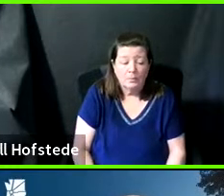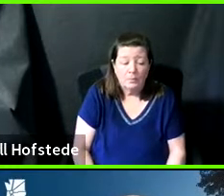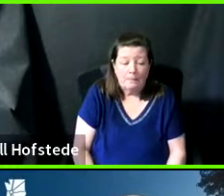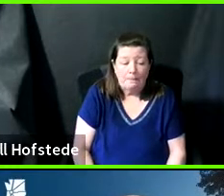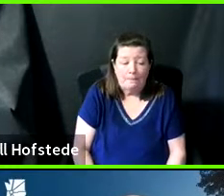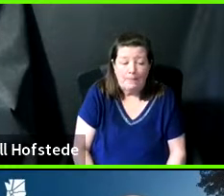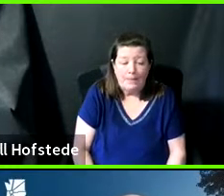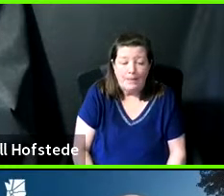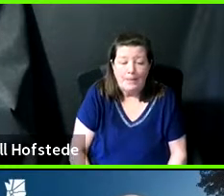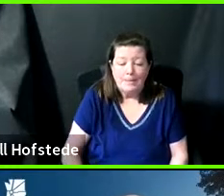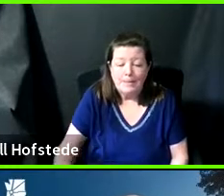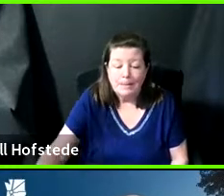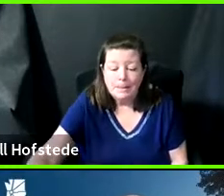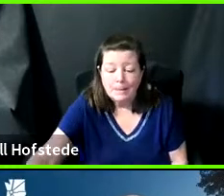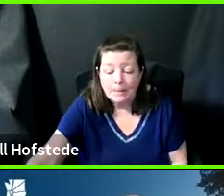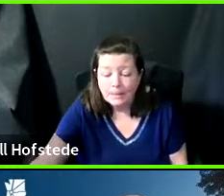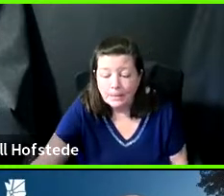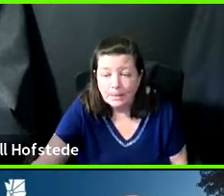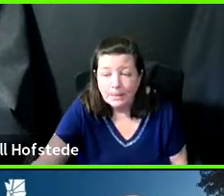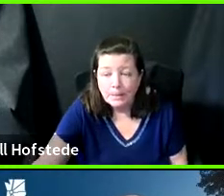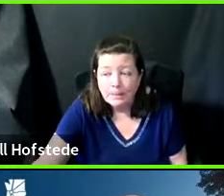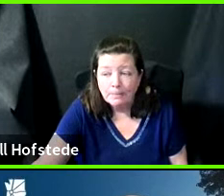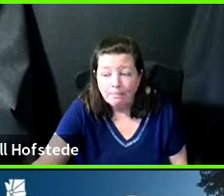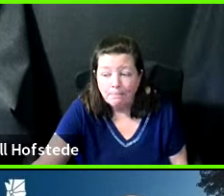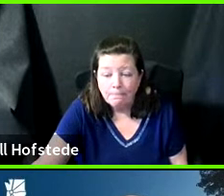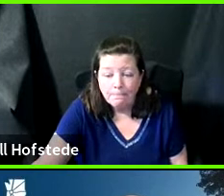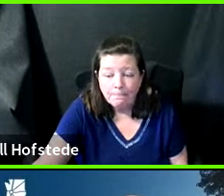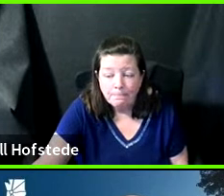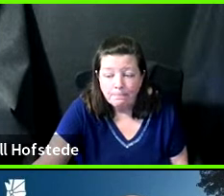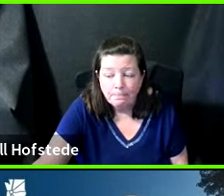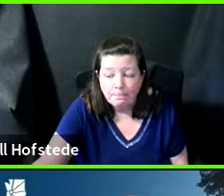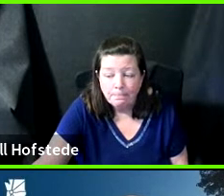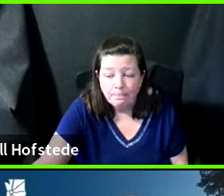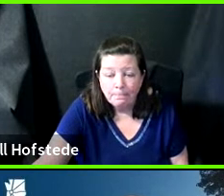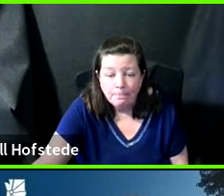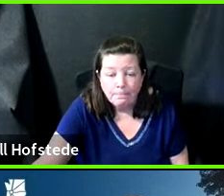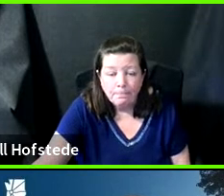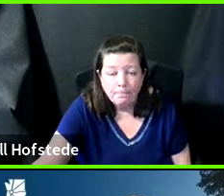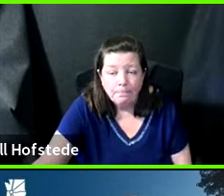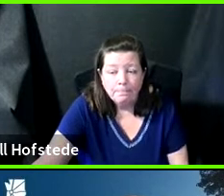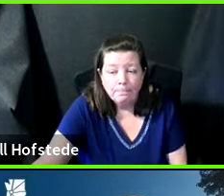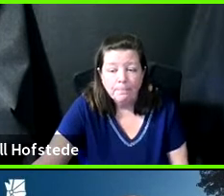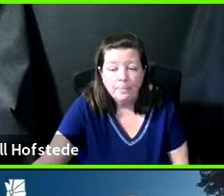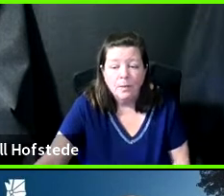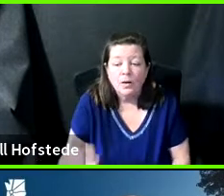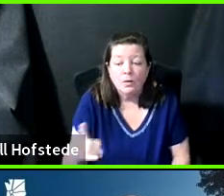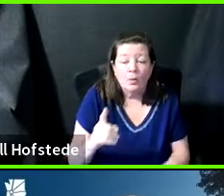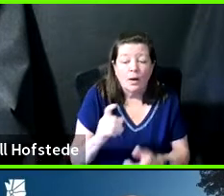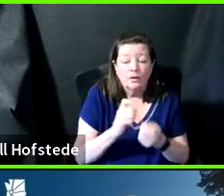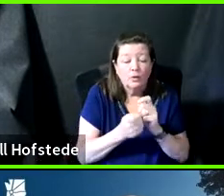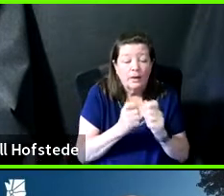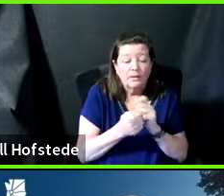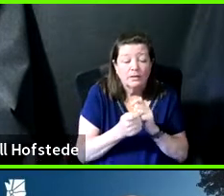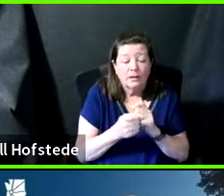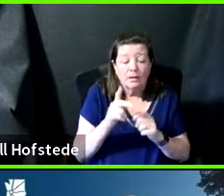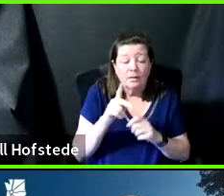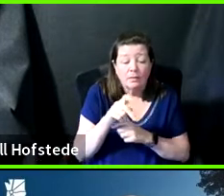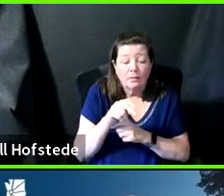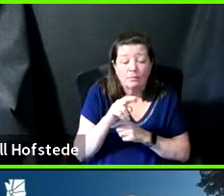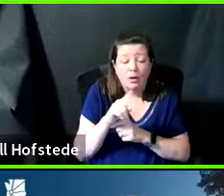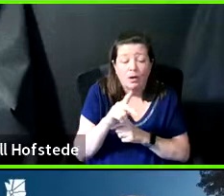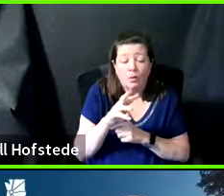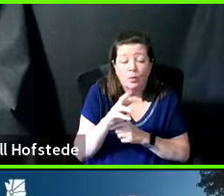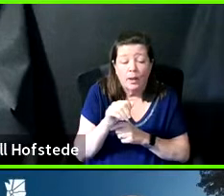raise of hands works or an audible. And one correction, the Parkways is actually going to be in the Cully